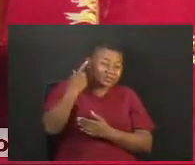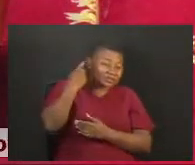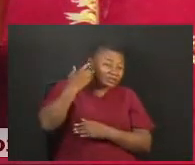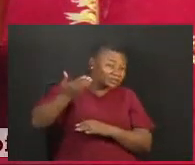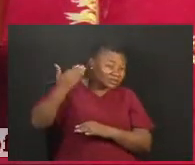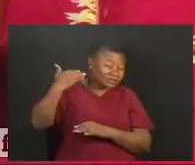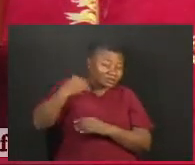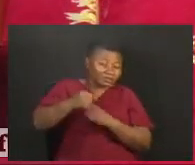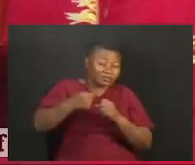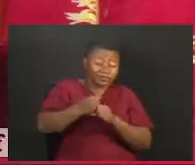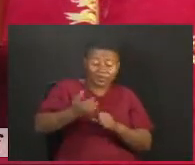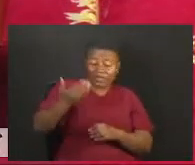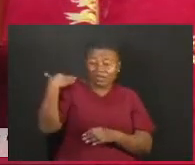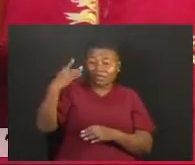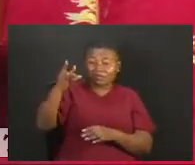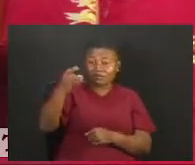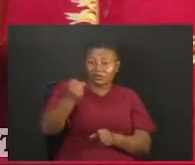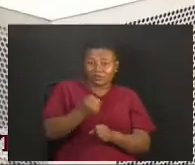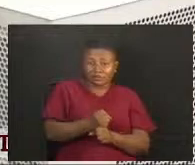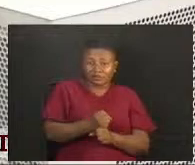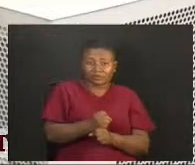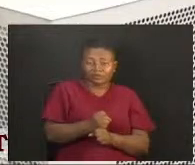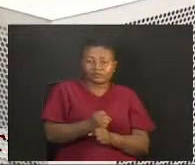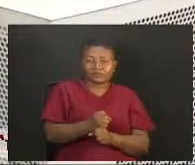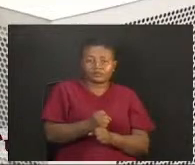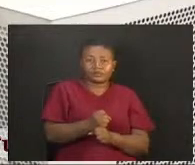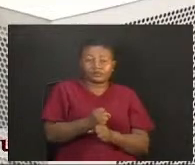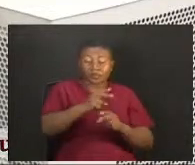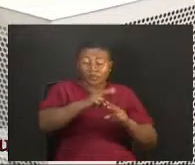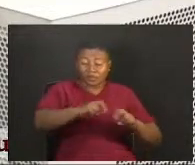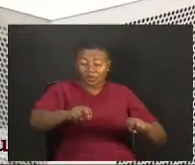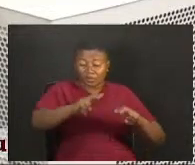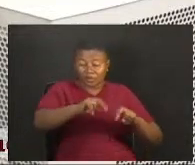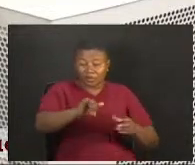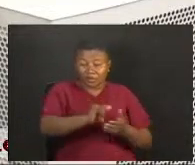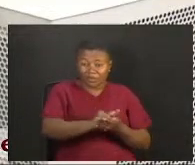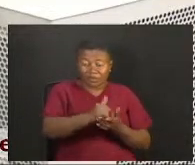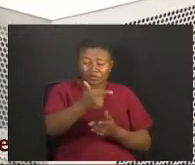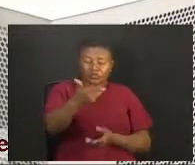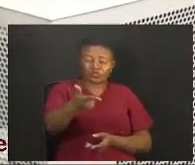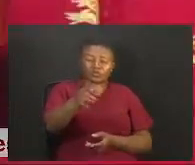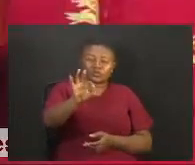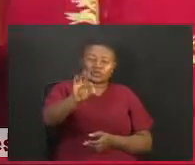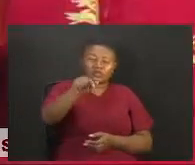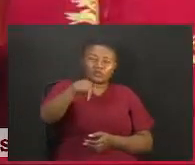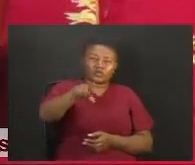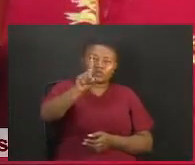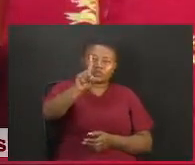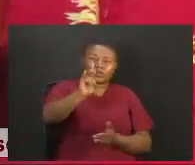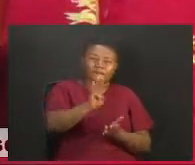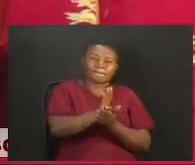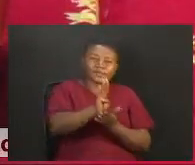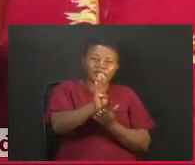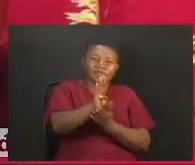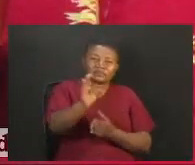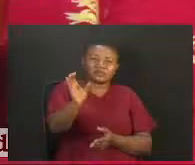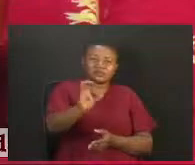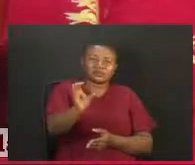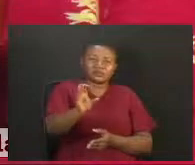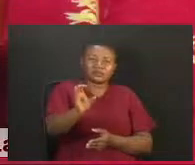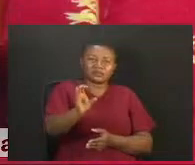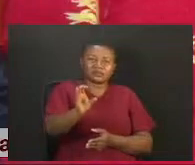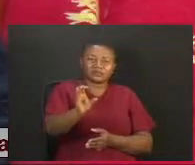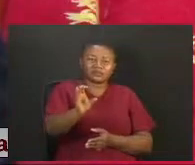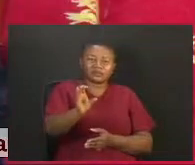In the last 8 years, a study revealed that 29.1 billion Ghana cedis had accrued